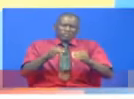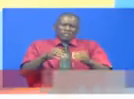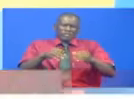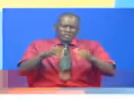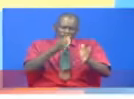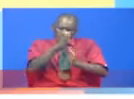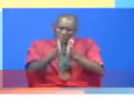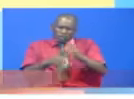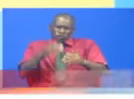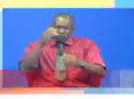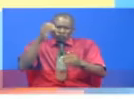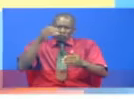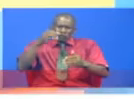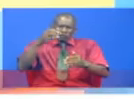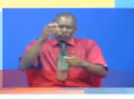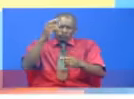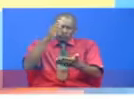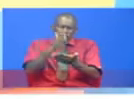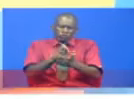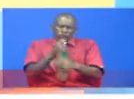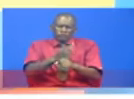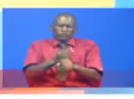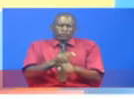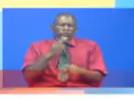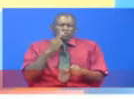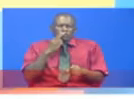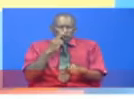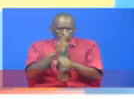the toll-free Quit Tobacco